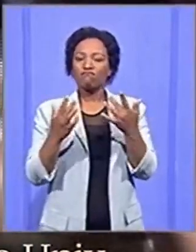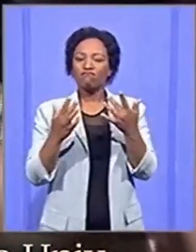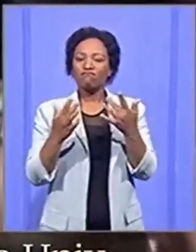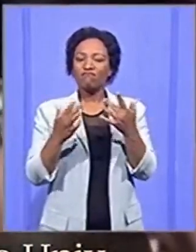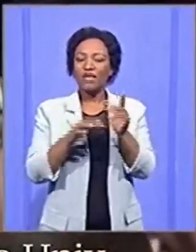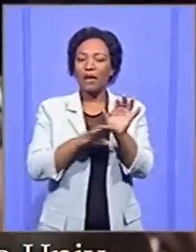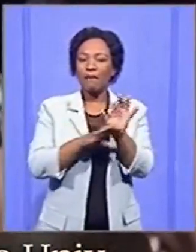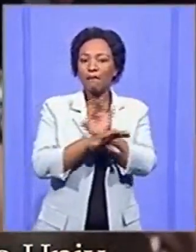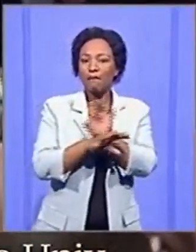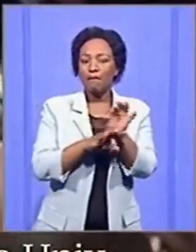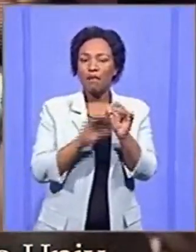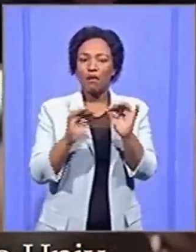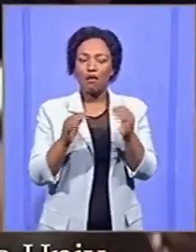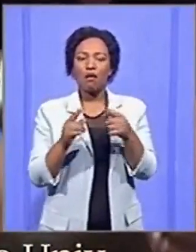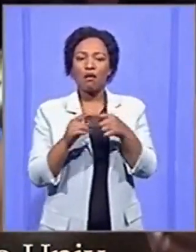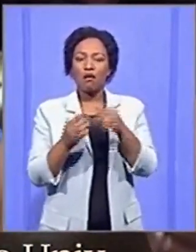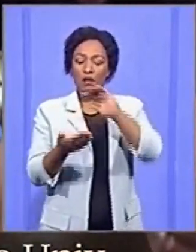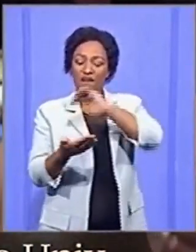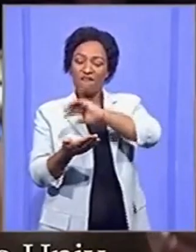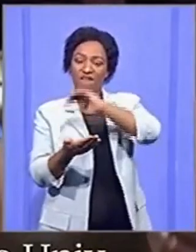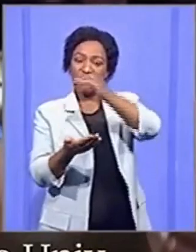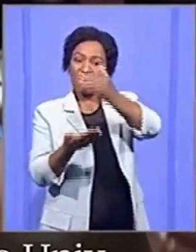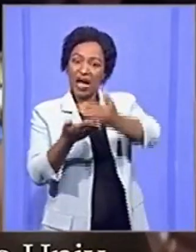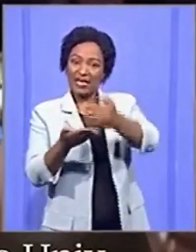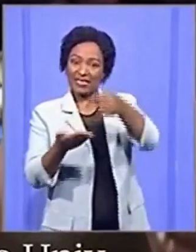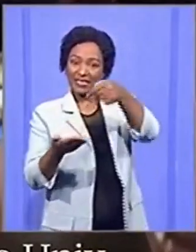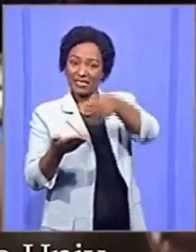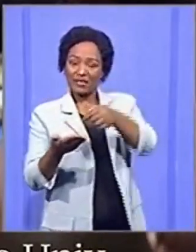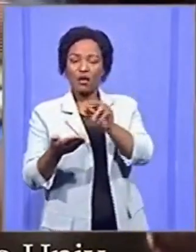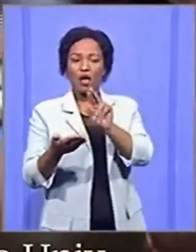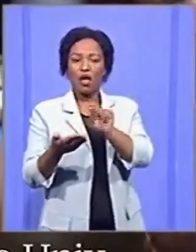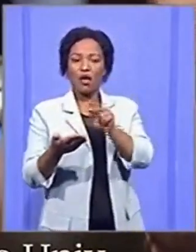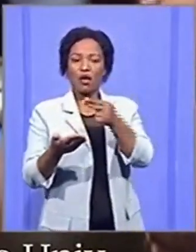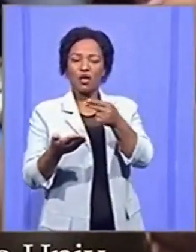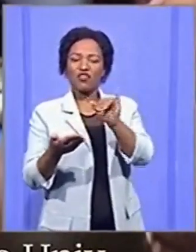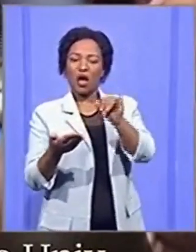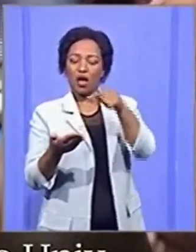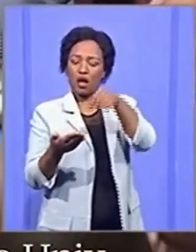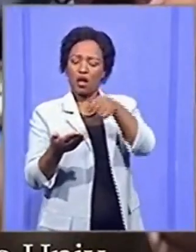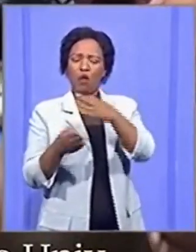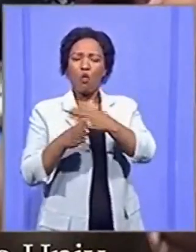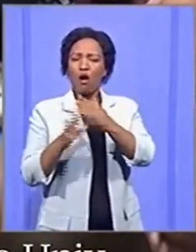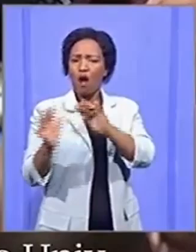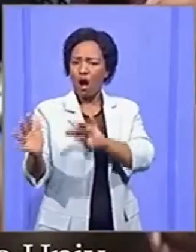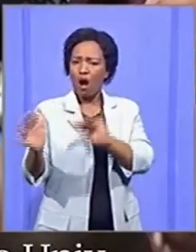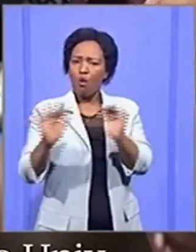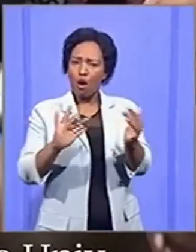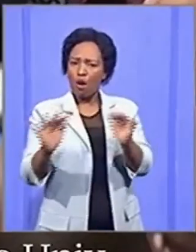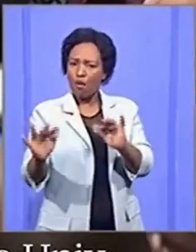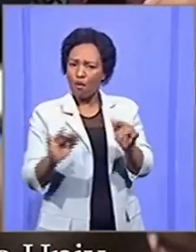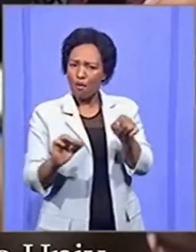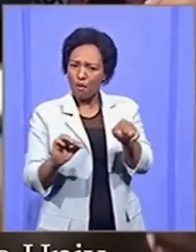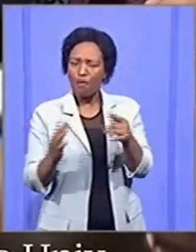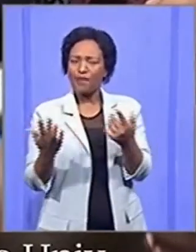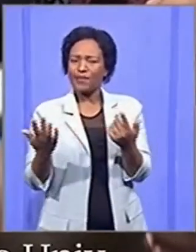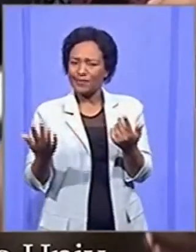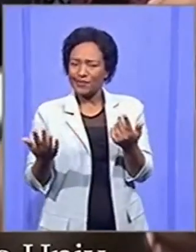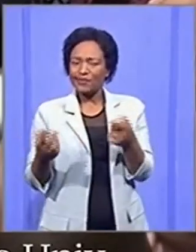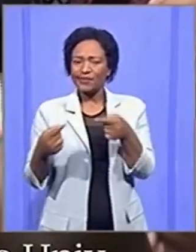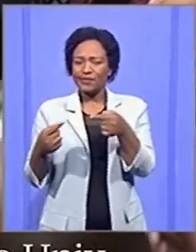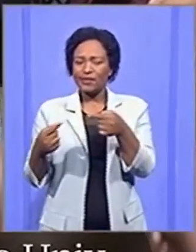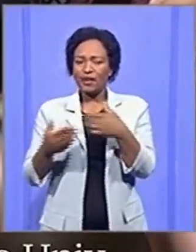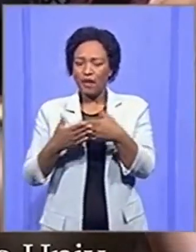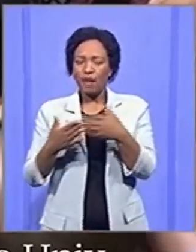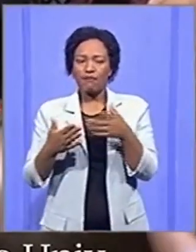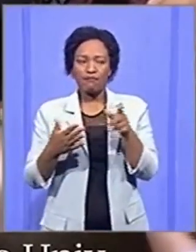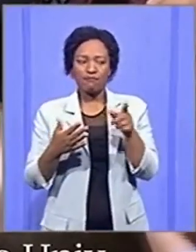pitsa ena e re reng ke NHI fund emile e sebetse jwang hore kgono go fana